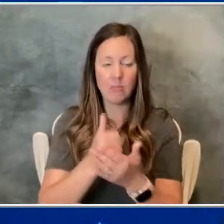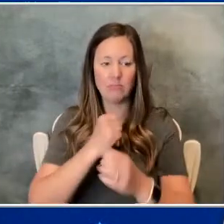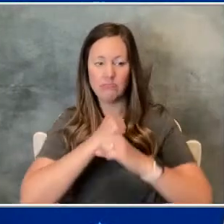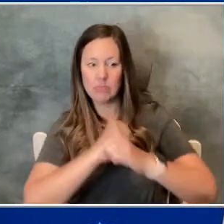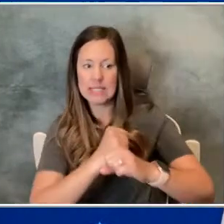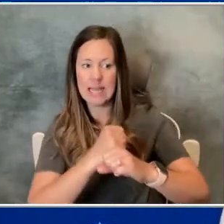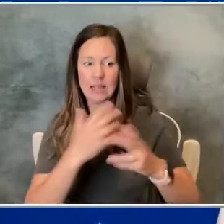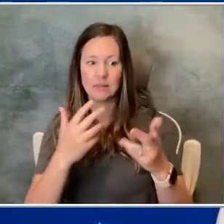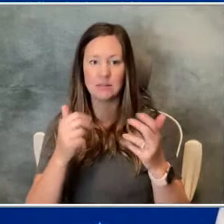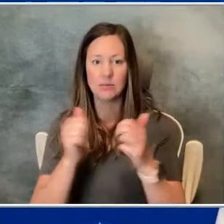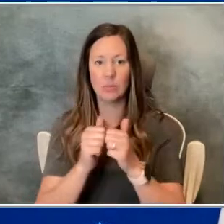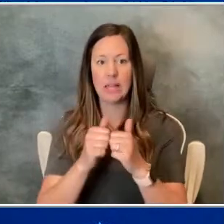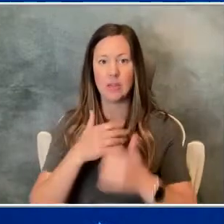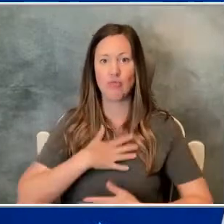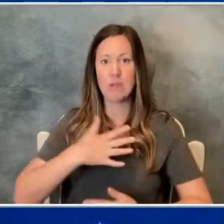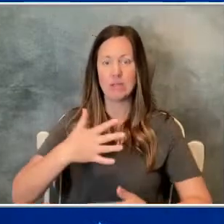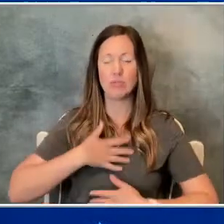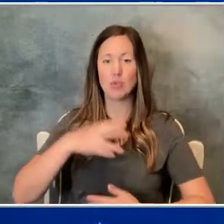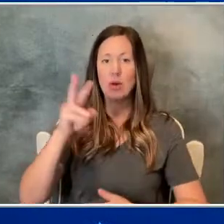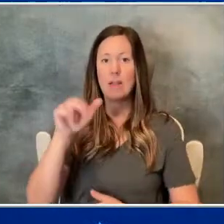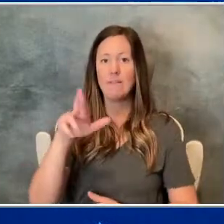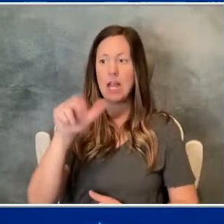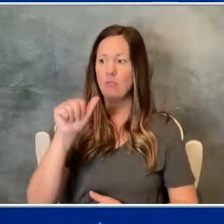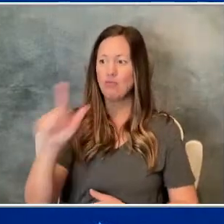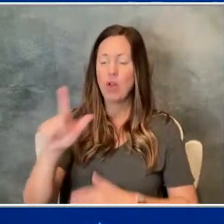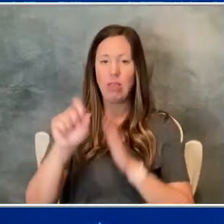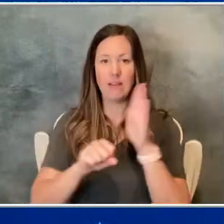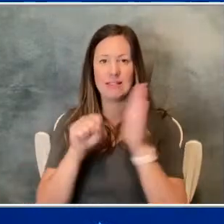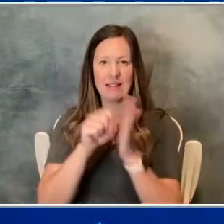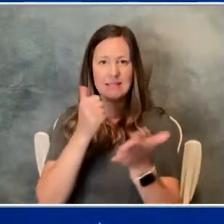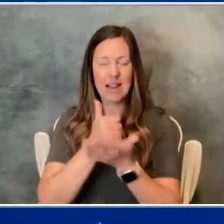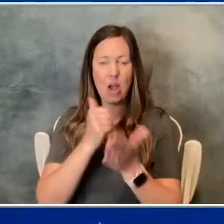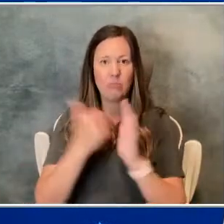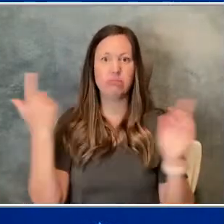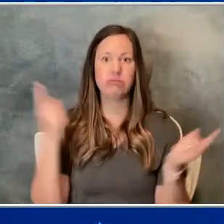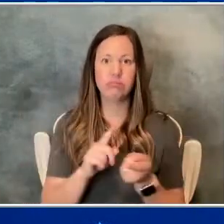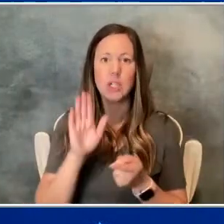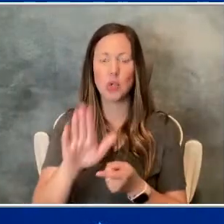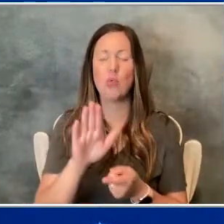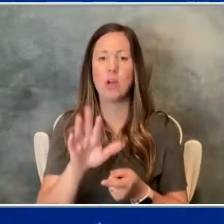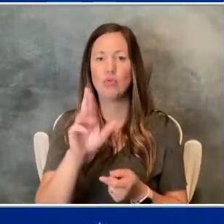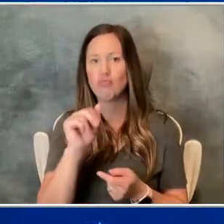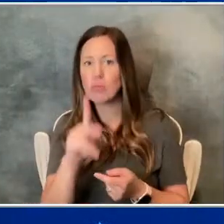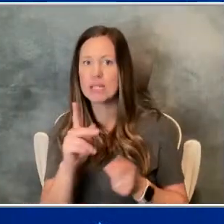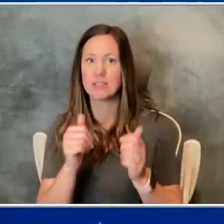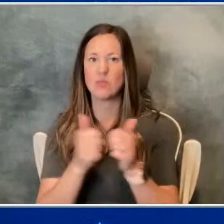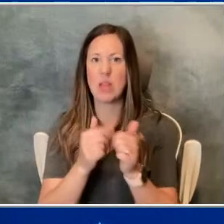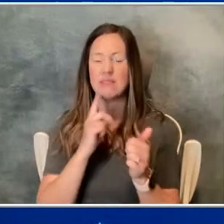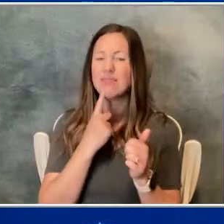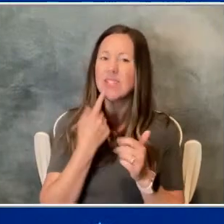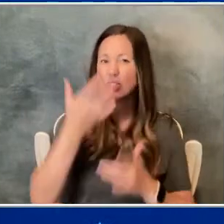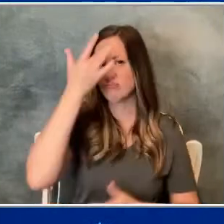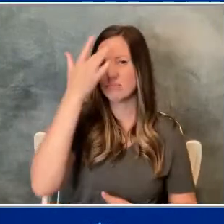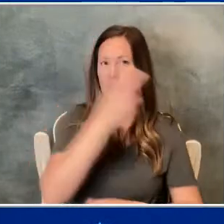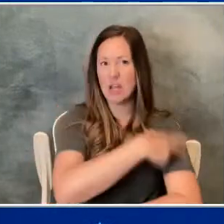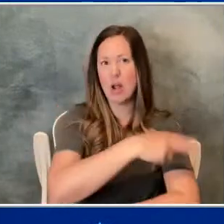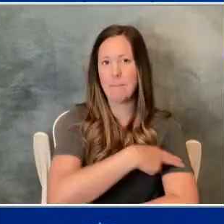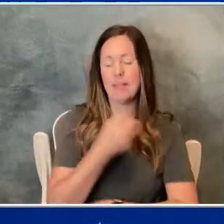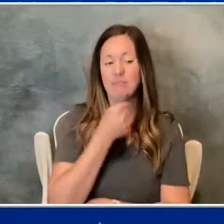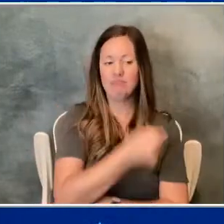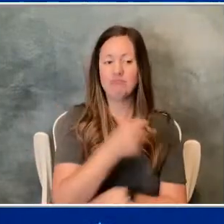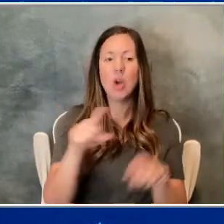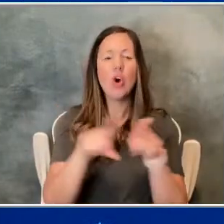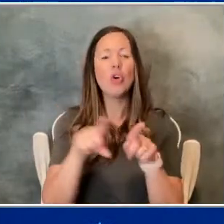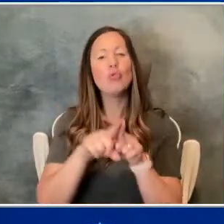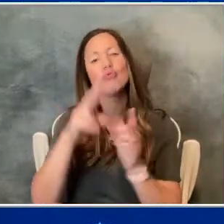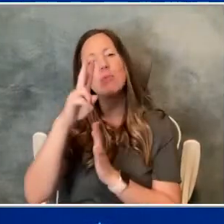the respiratory viral season, to help reduce your risk of severe disease and hospitalization. And was also reading just another preprint